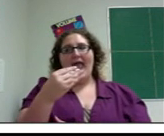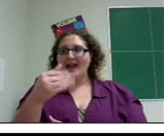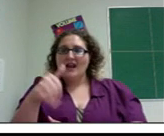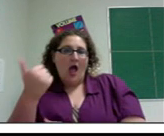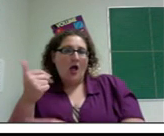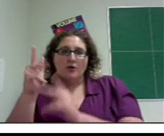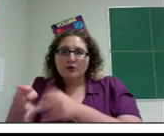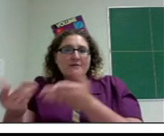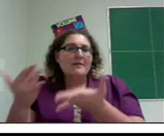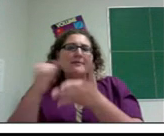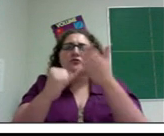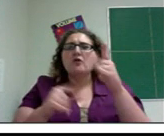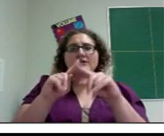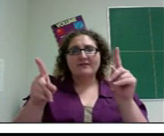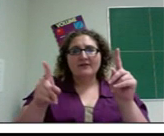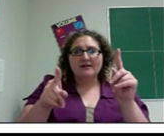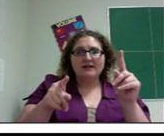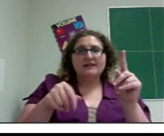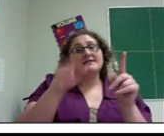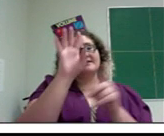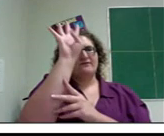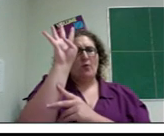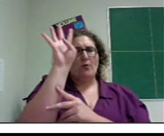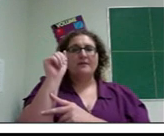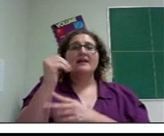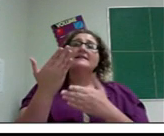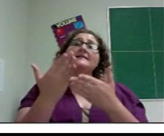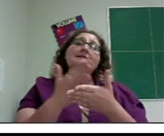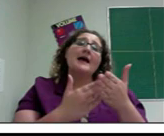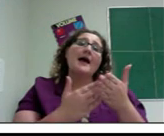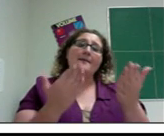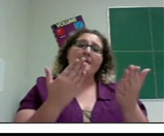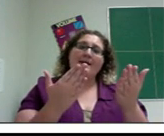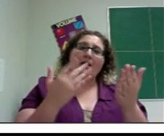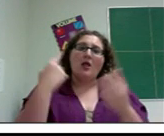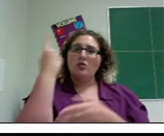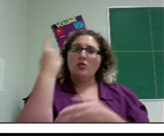may, and by the way, this is 4. Some of you may draw your net to look like this.